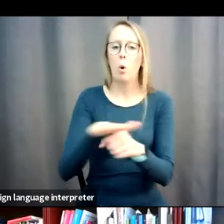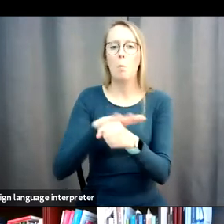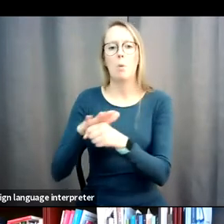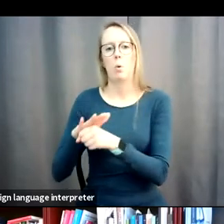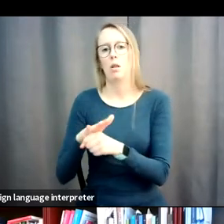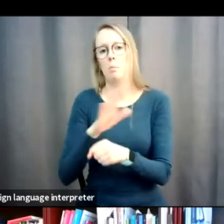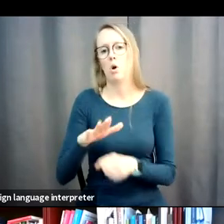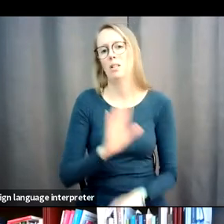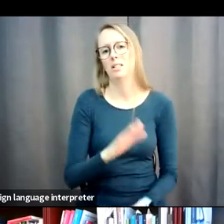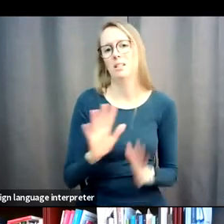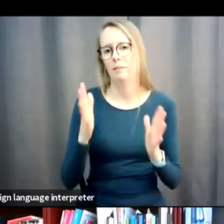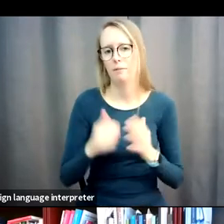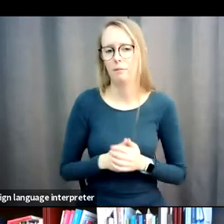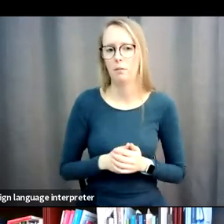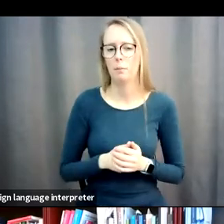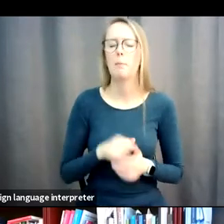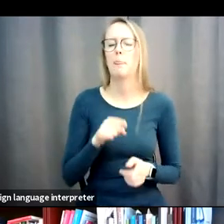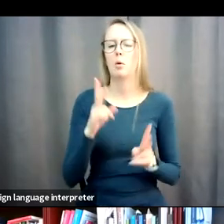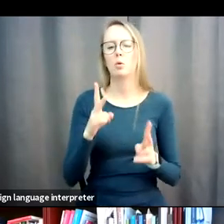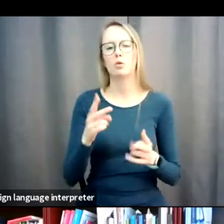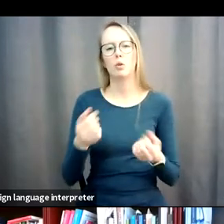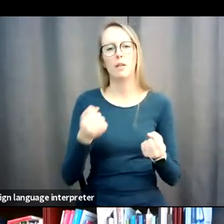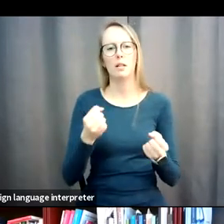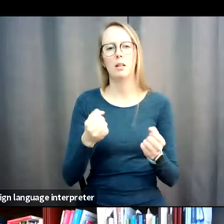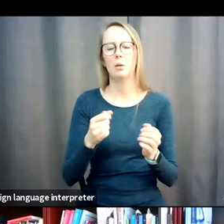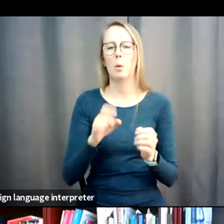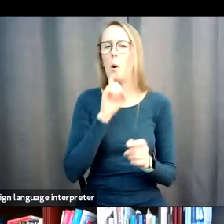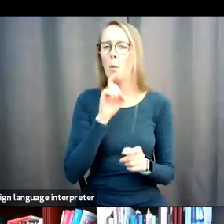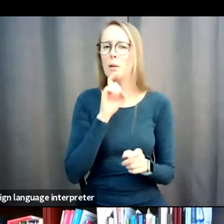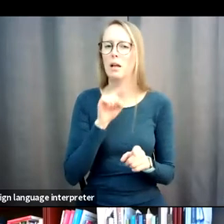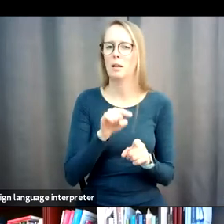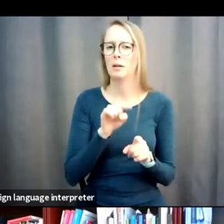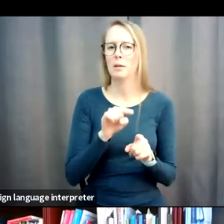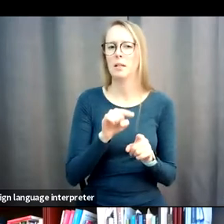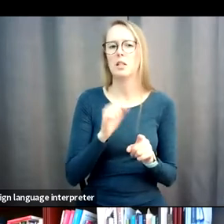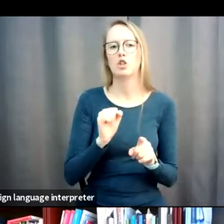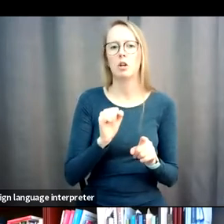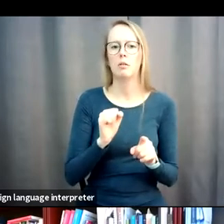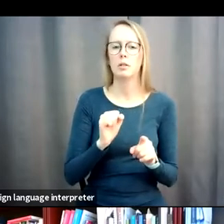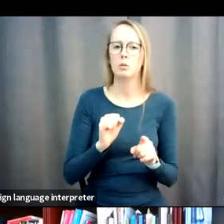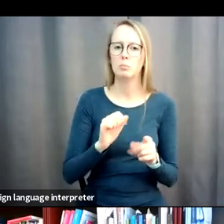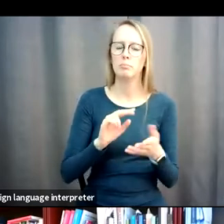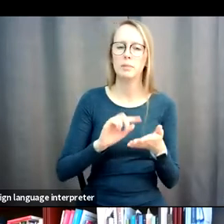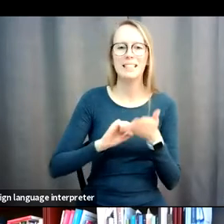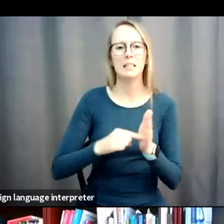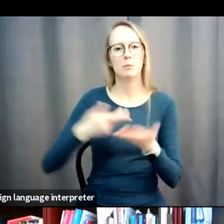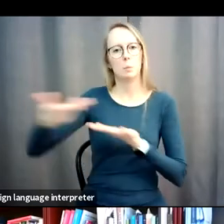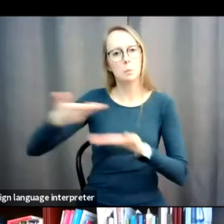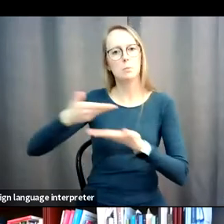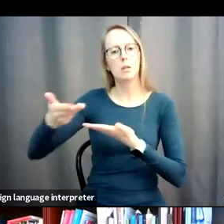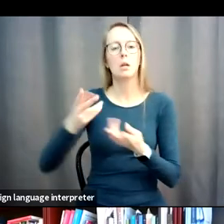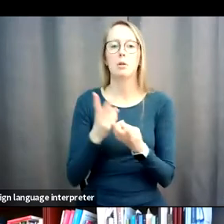And this is also important to note that it should be, as it said here, an intense exchange. So all of this,